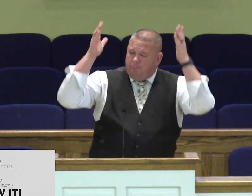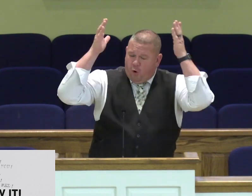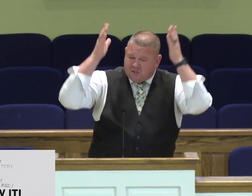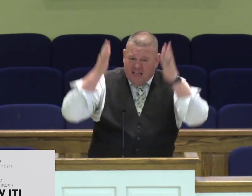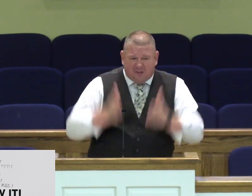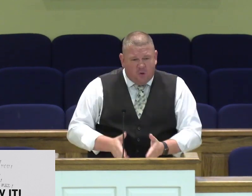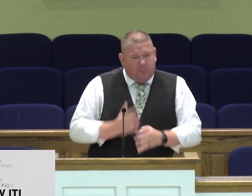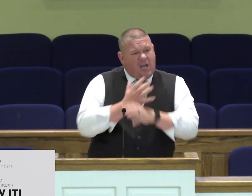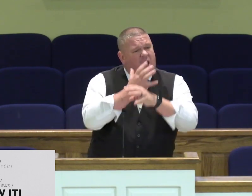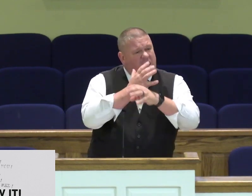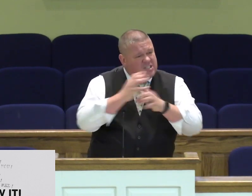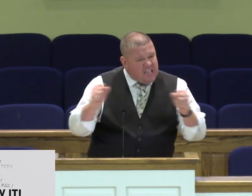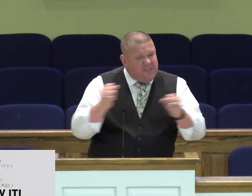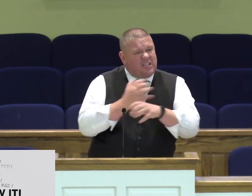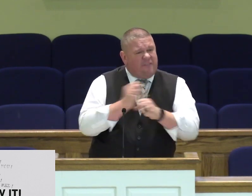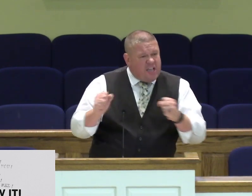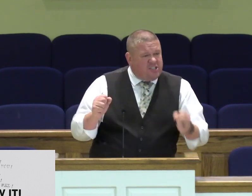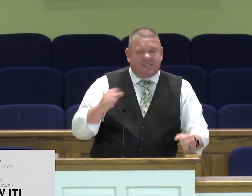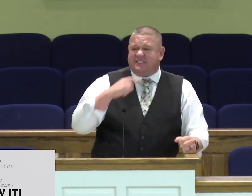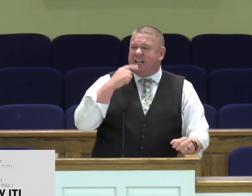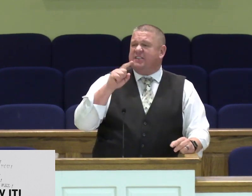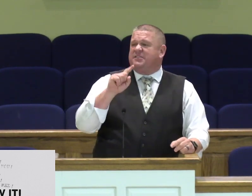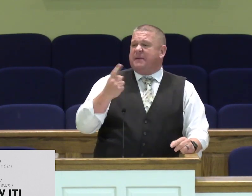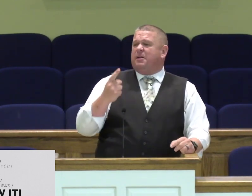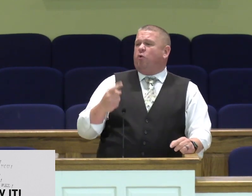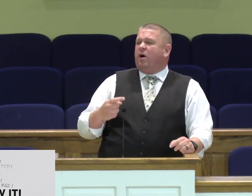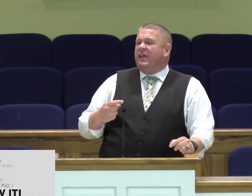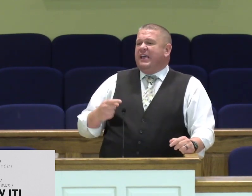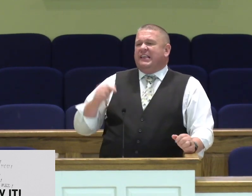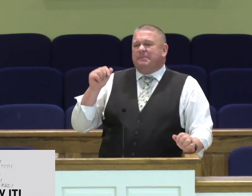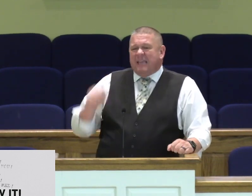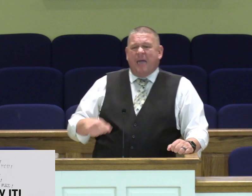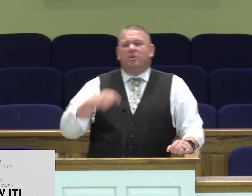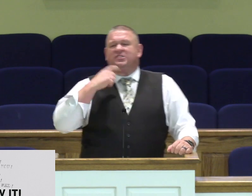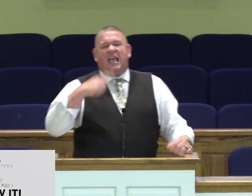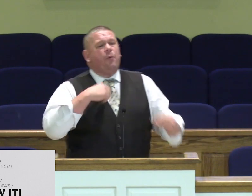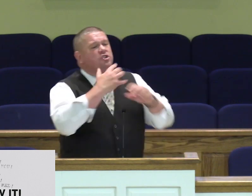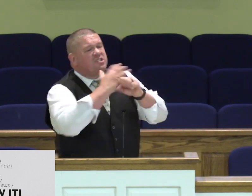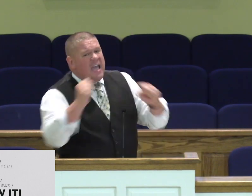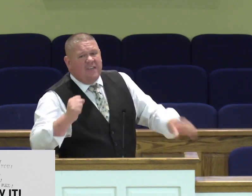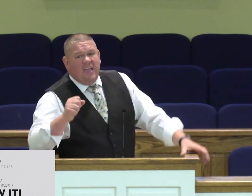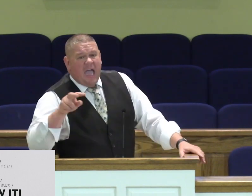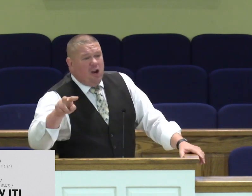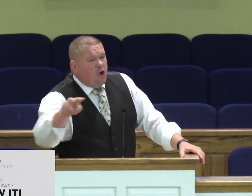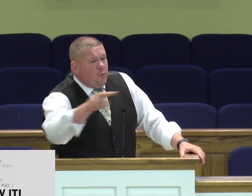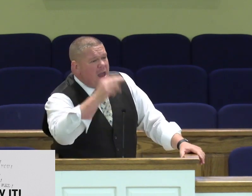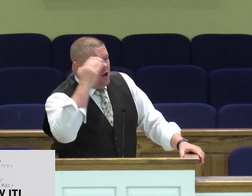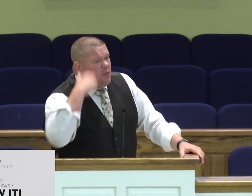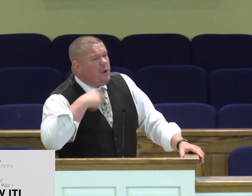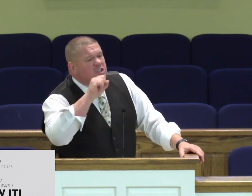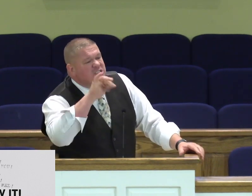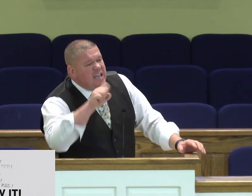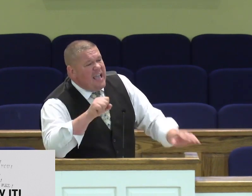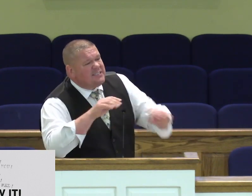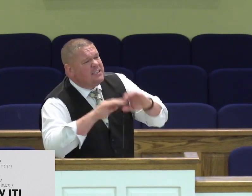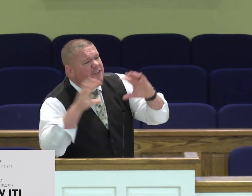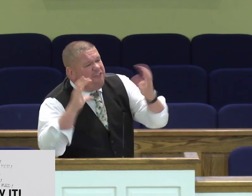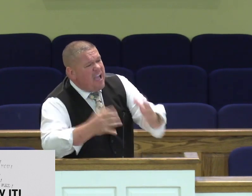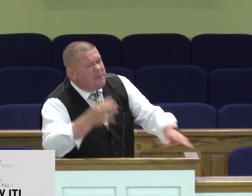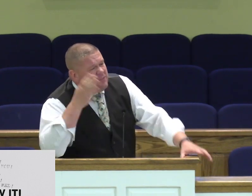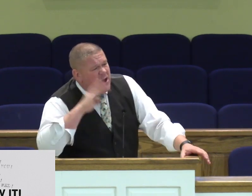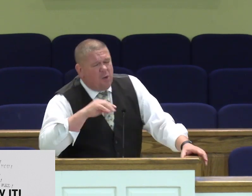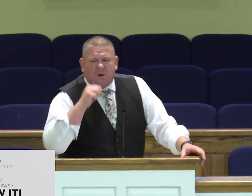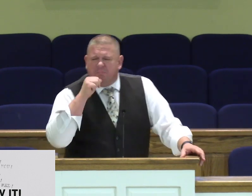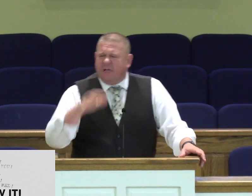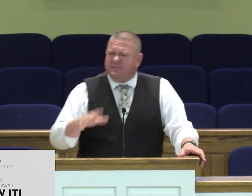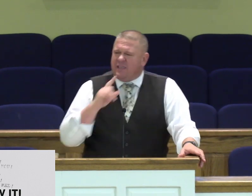when it boils down to it and we all got saved, salvation, as I said in the statement number one, to be able to say we're saved and look around and know that we are saints in the